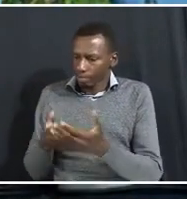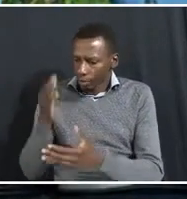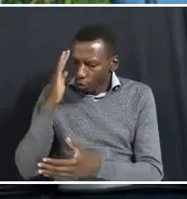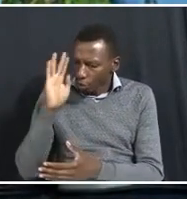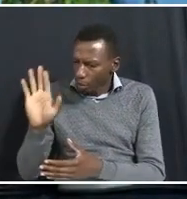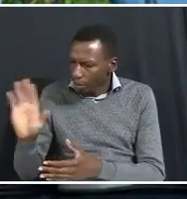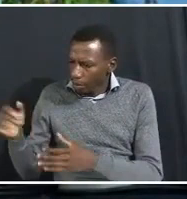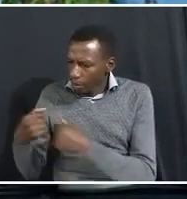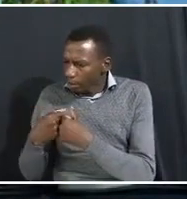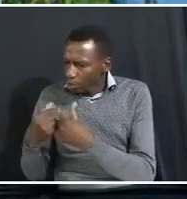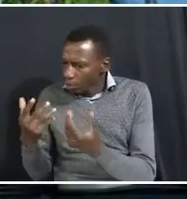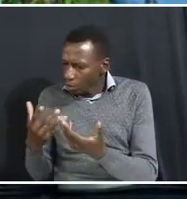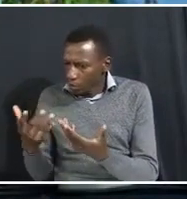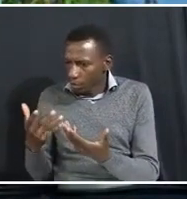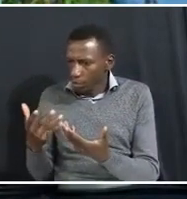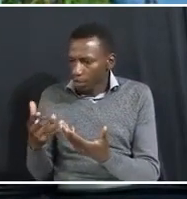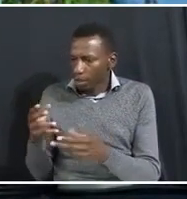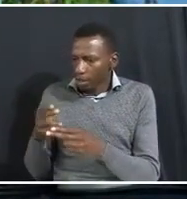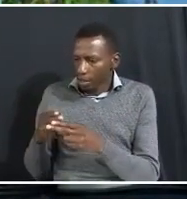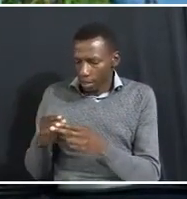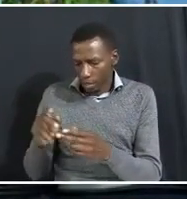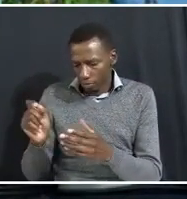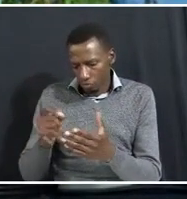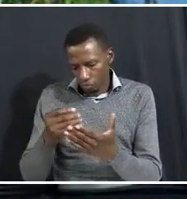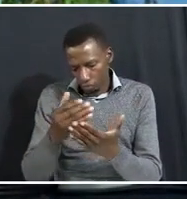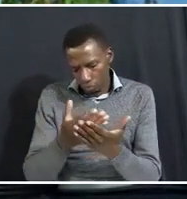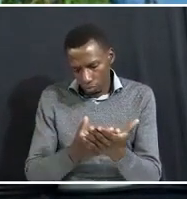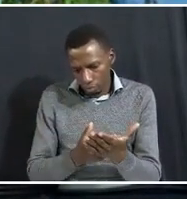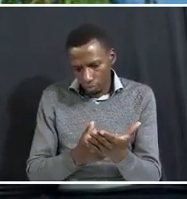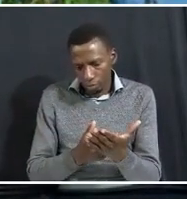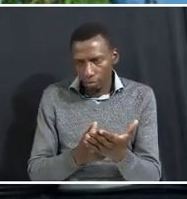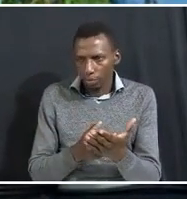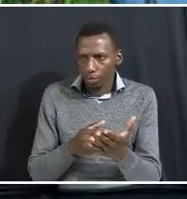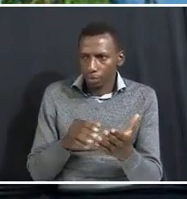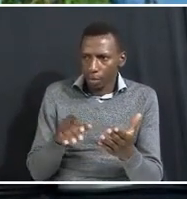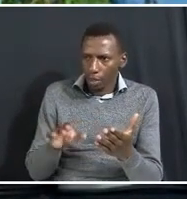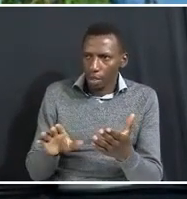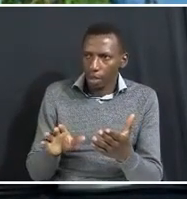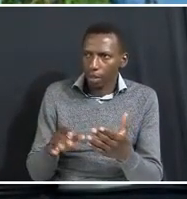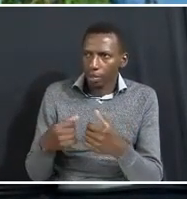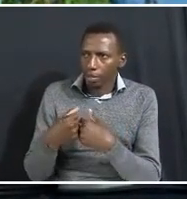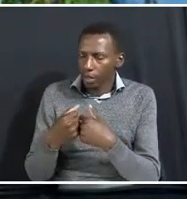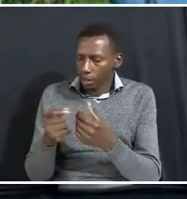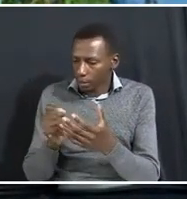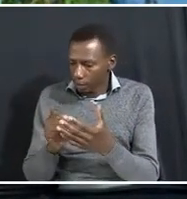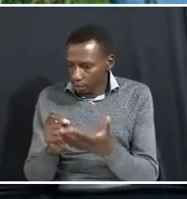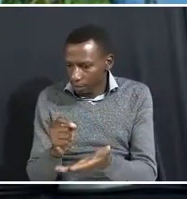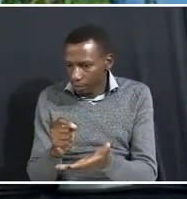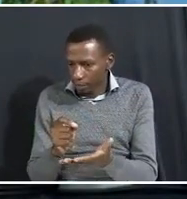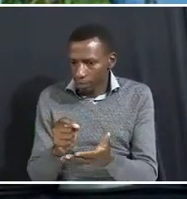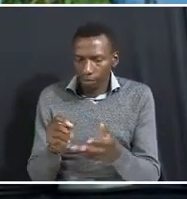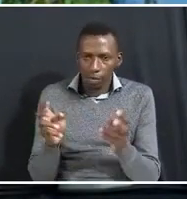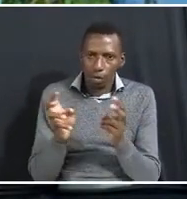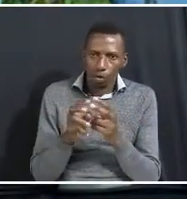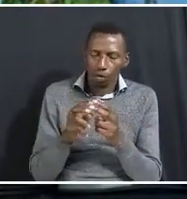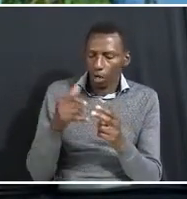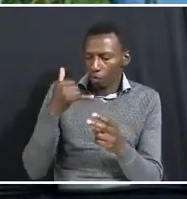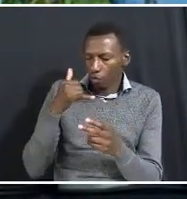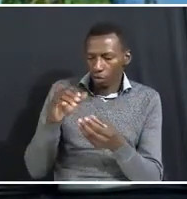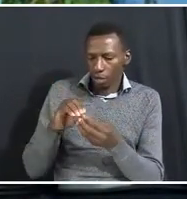needs. Their names are recorded, their needs are taken down, their contacts are